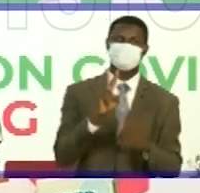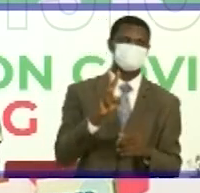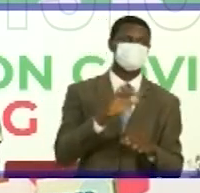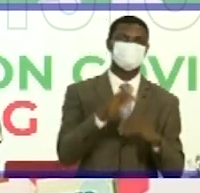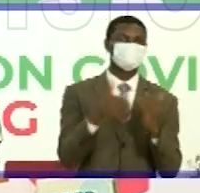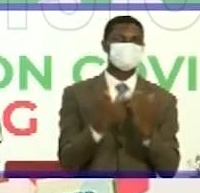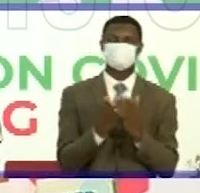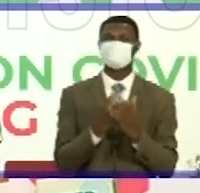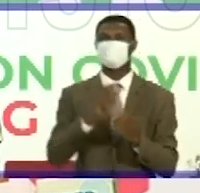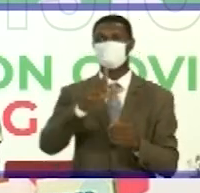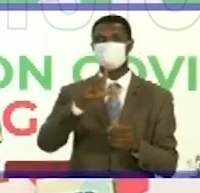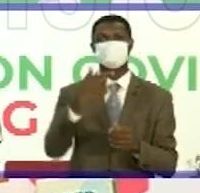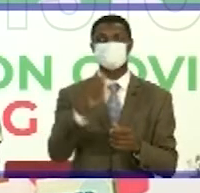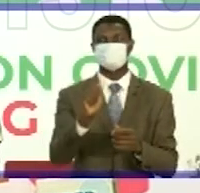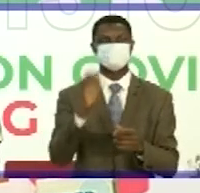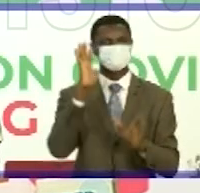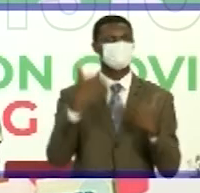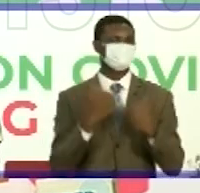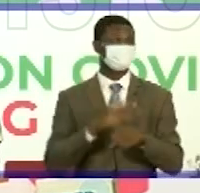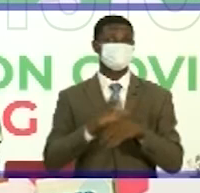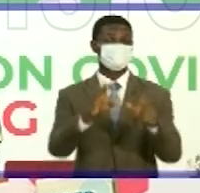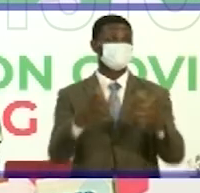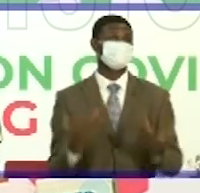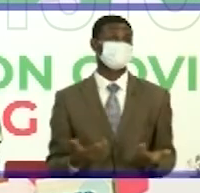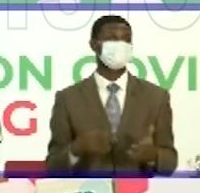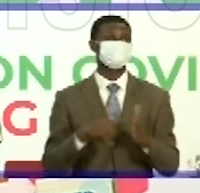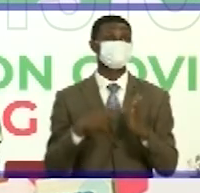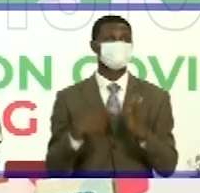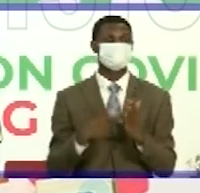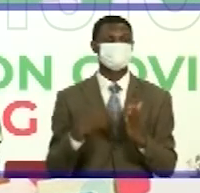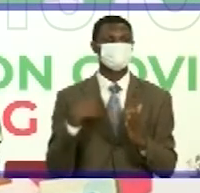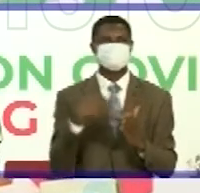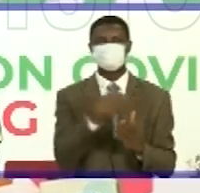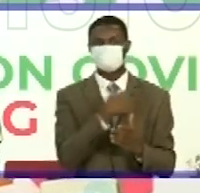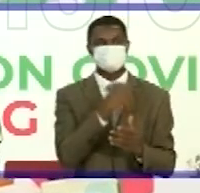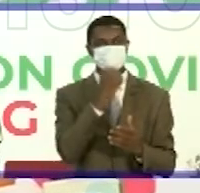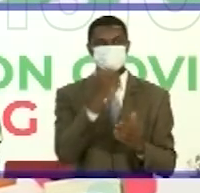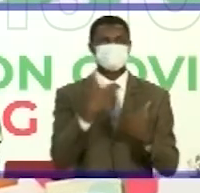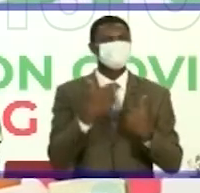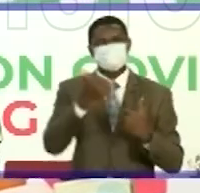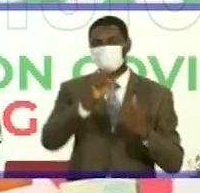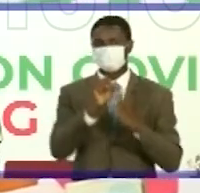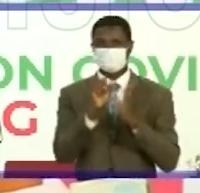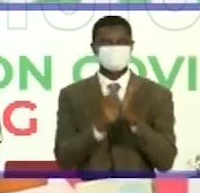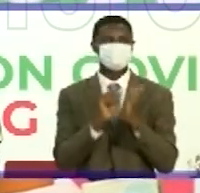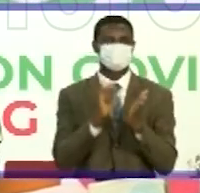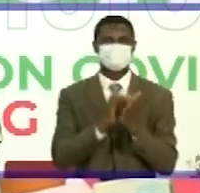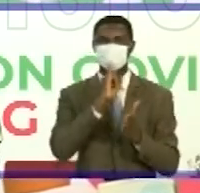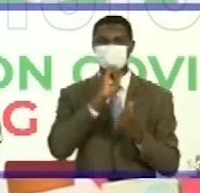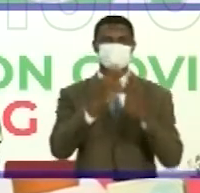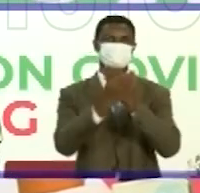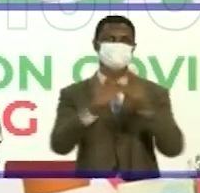local government with confirmed cases of COVID-19. So it means that there is no state, there is no local government that can